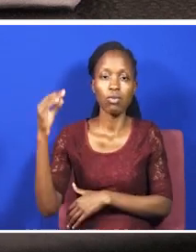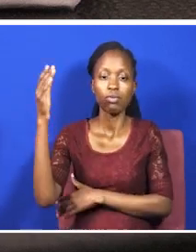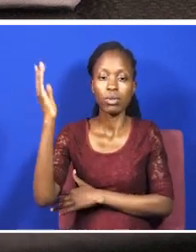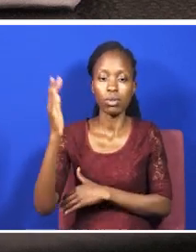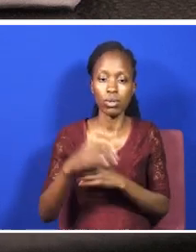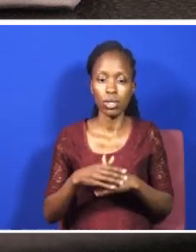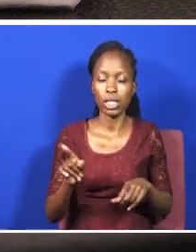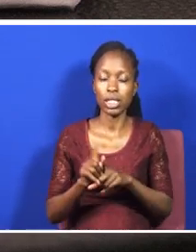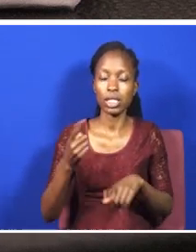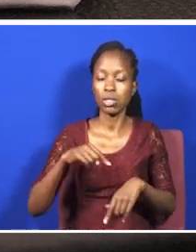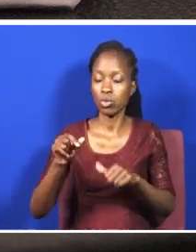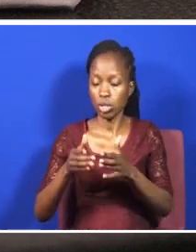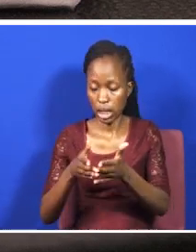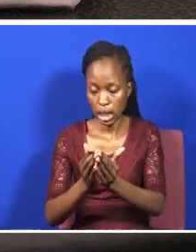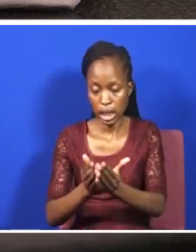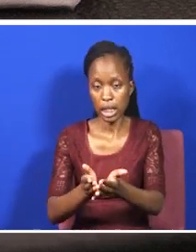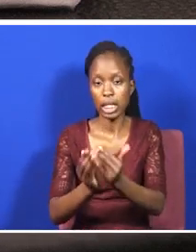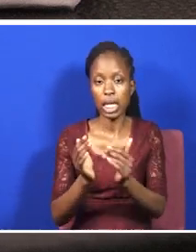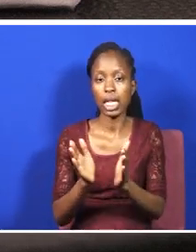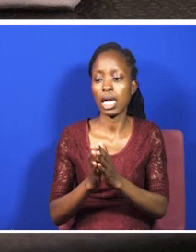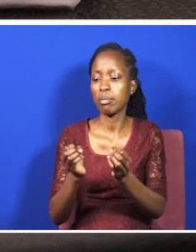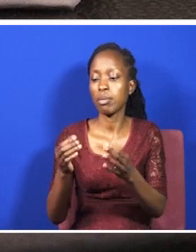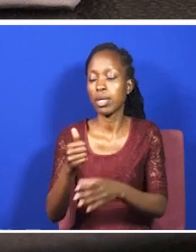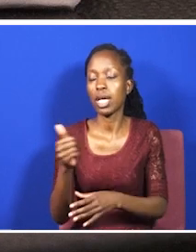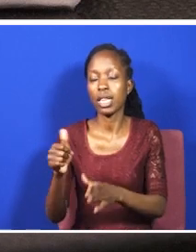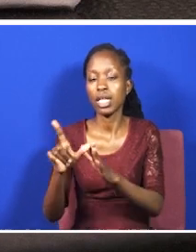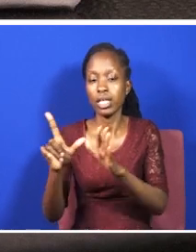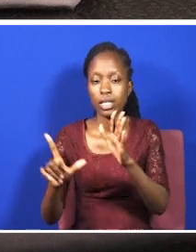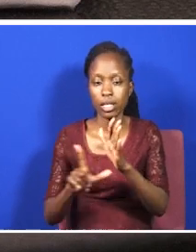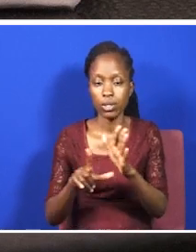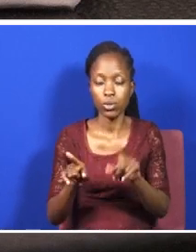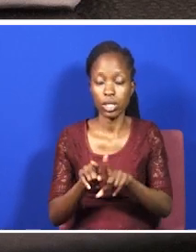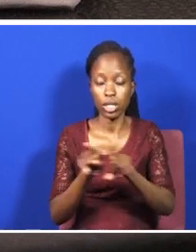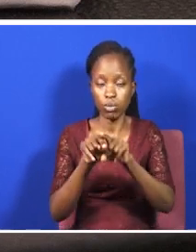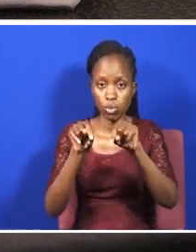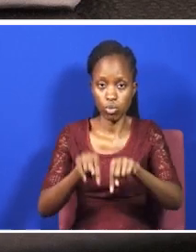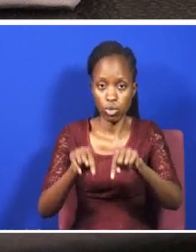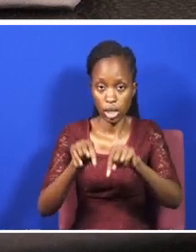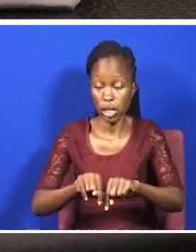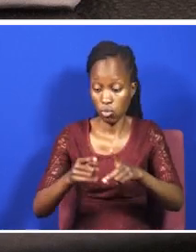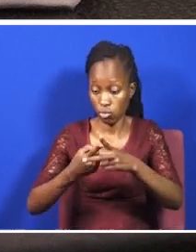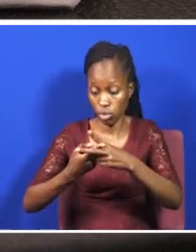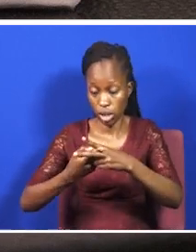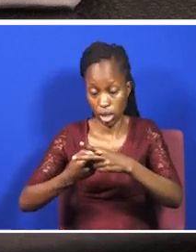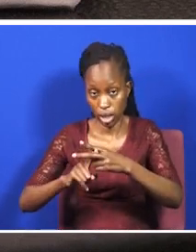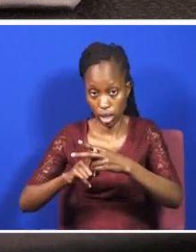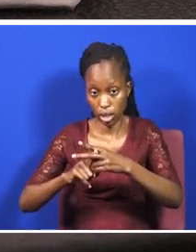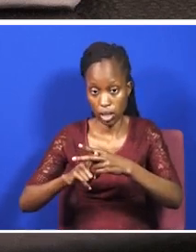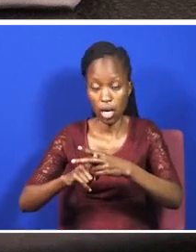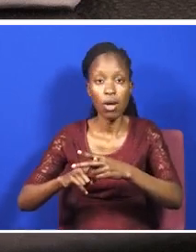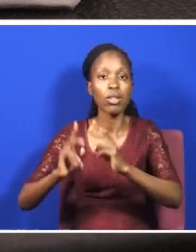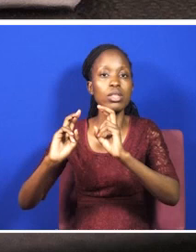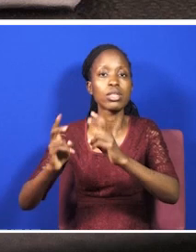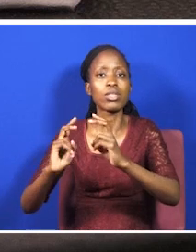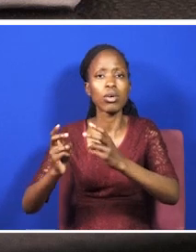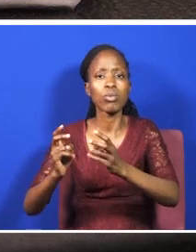and the glory of God as we sail, and many other lessons. And